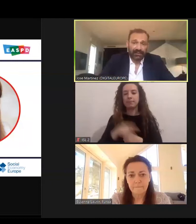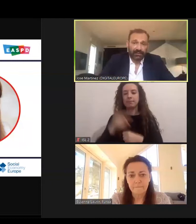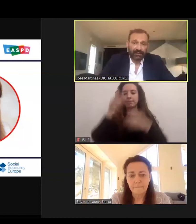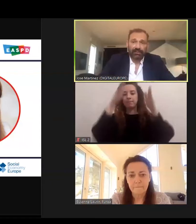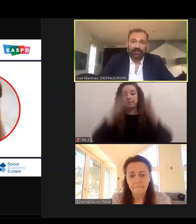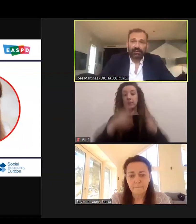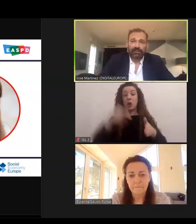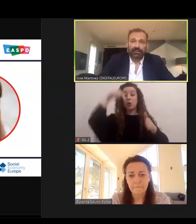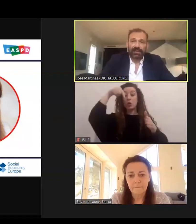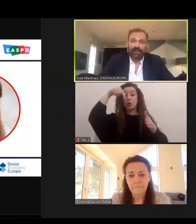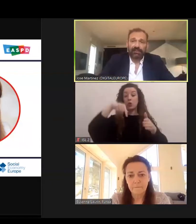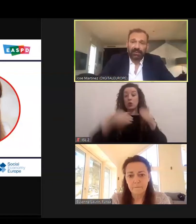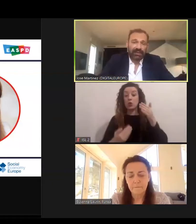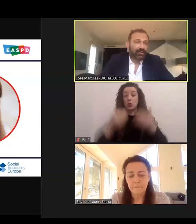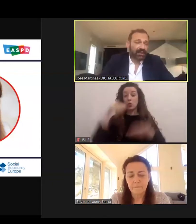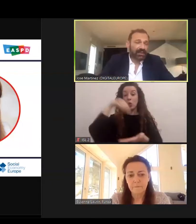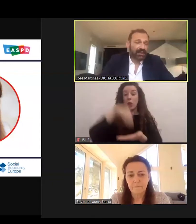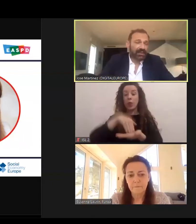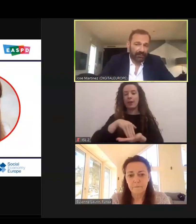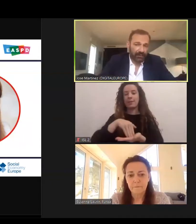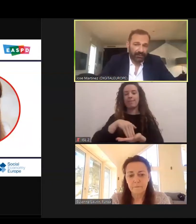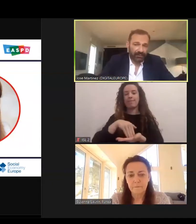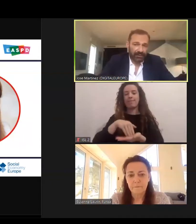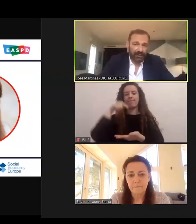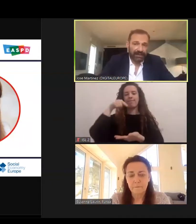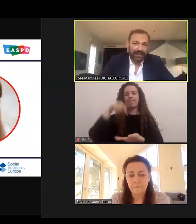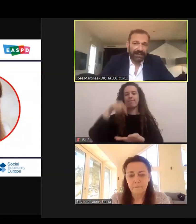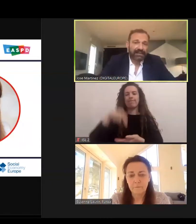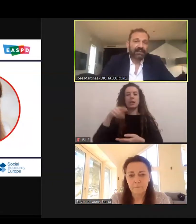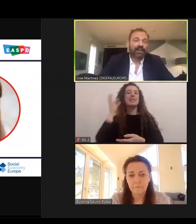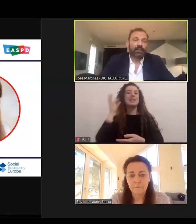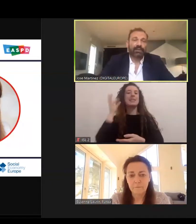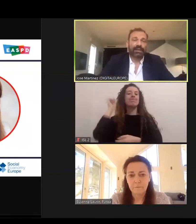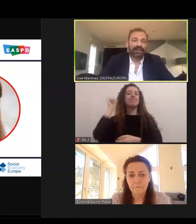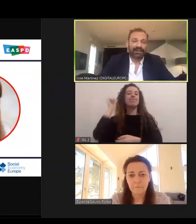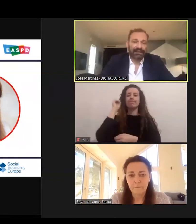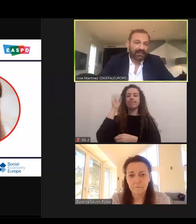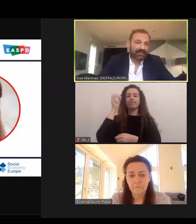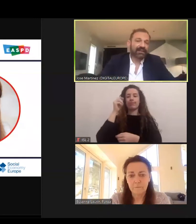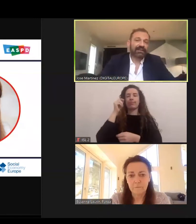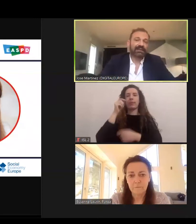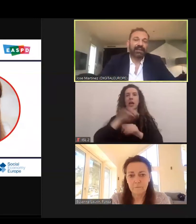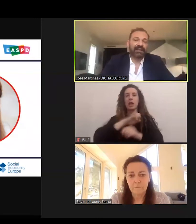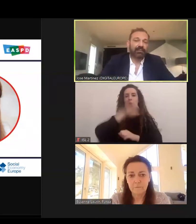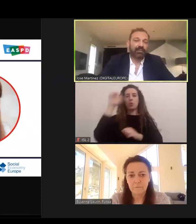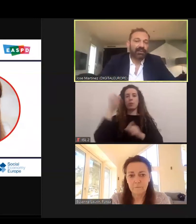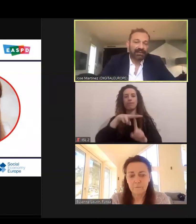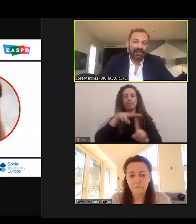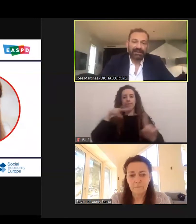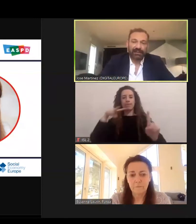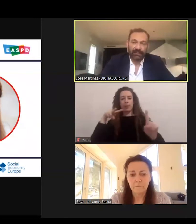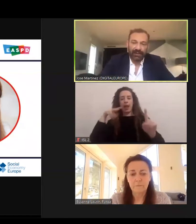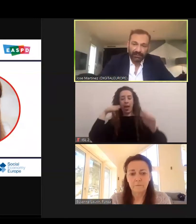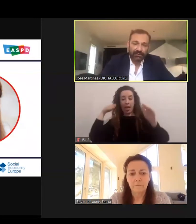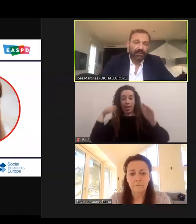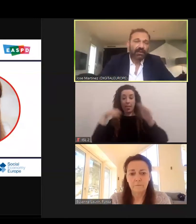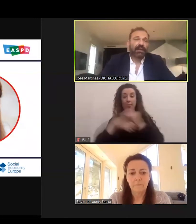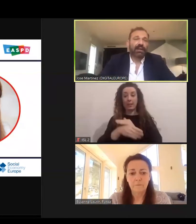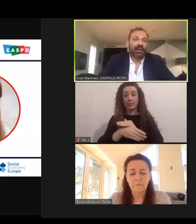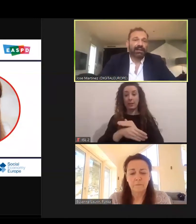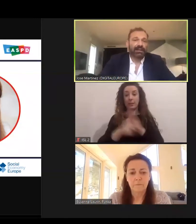work of the European accessibility standardization. I guess the sign language interpreter will